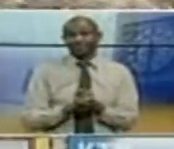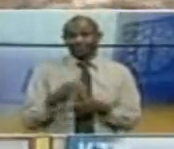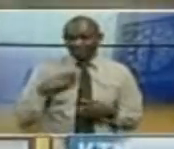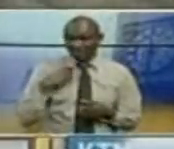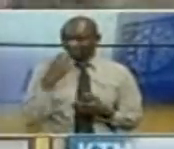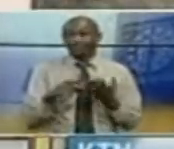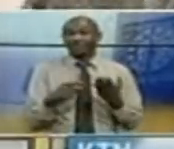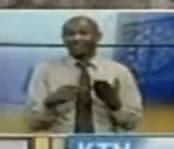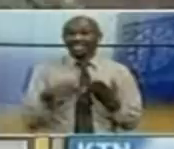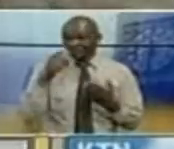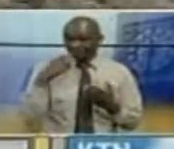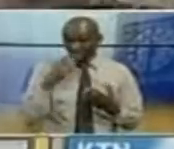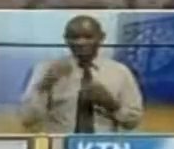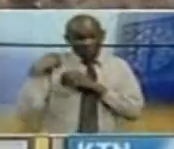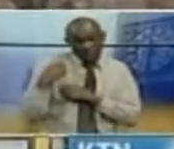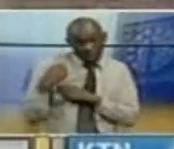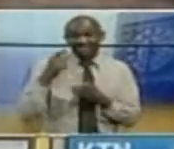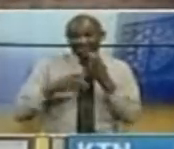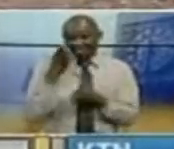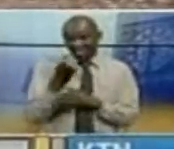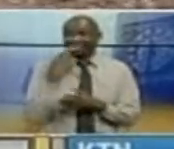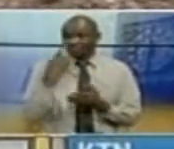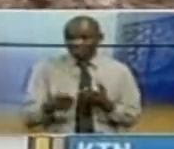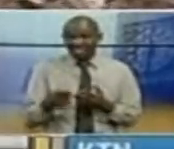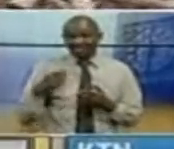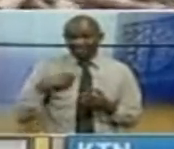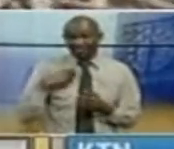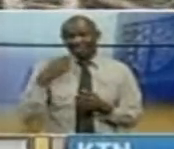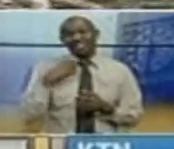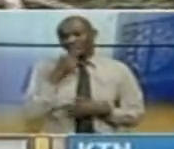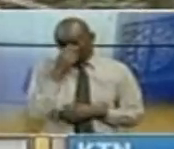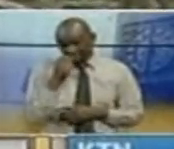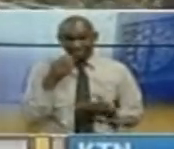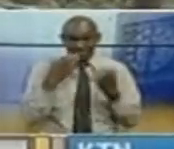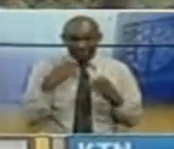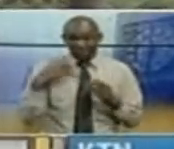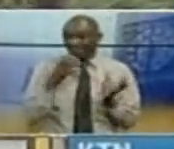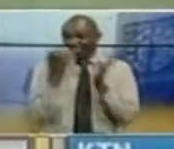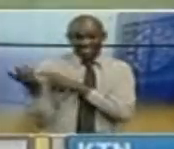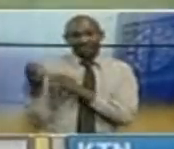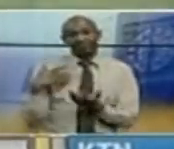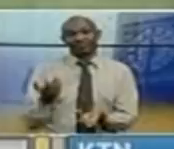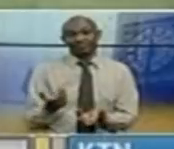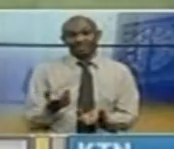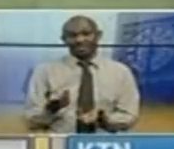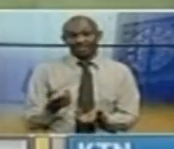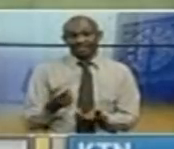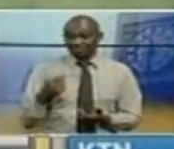coach also. The load he carries today, he says, is one he wishes could be taken away from him. Me,